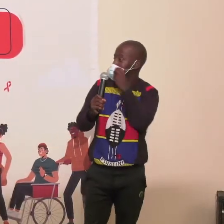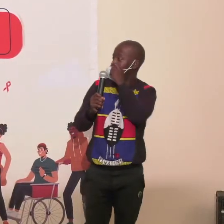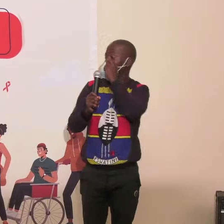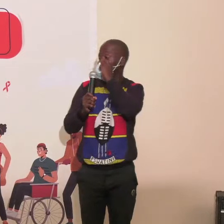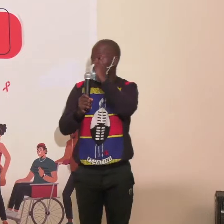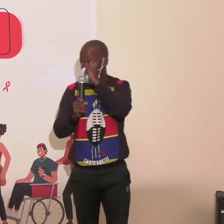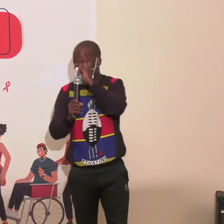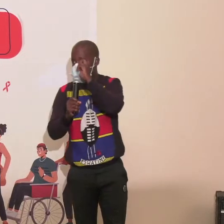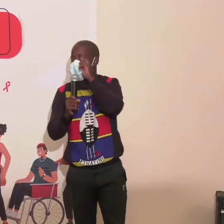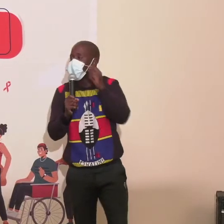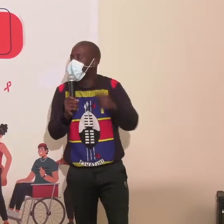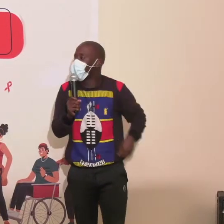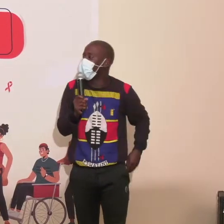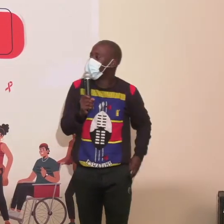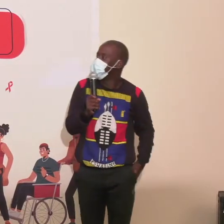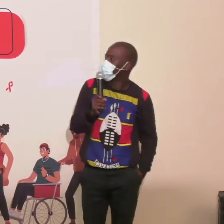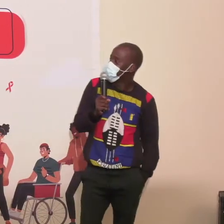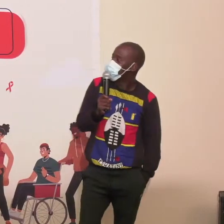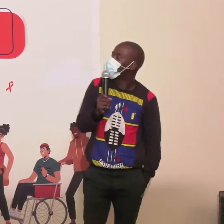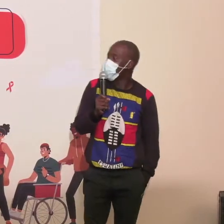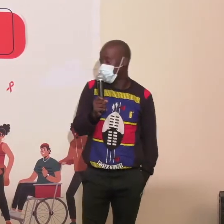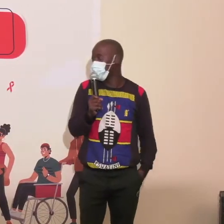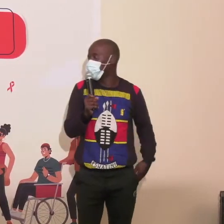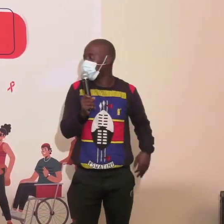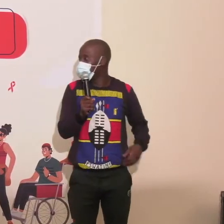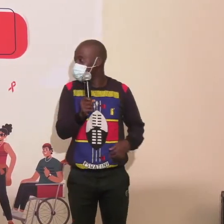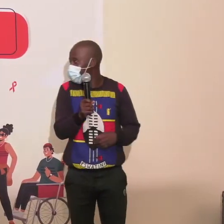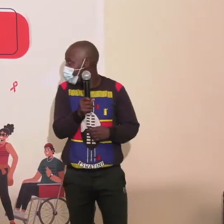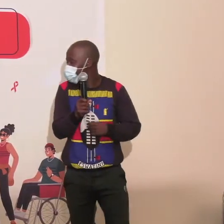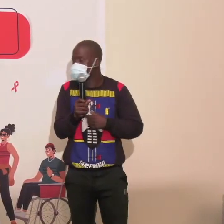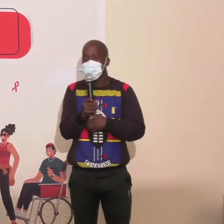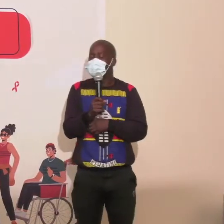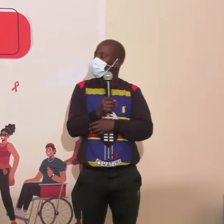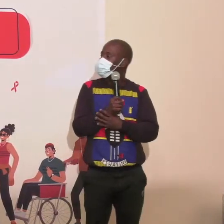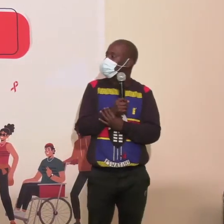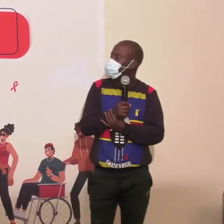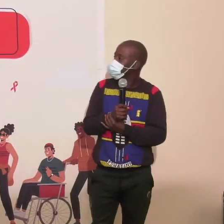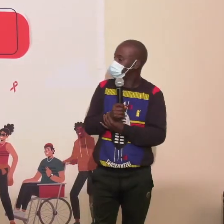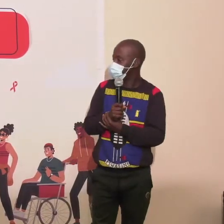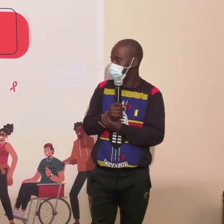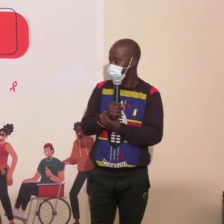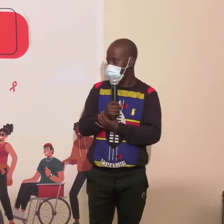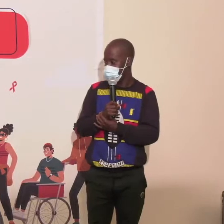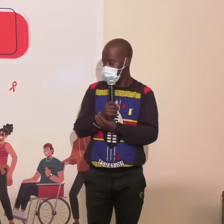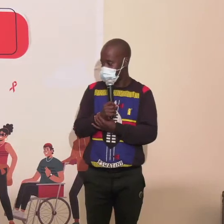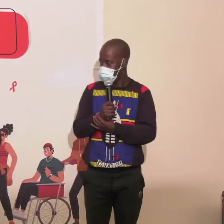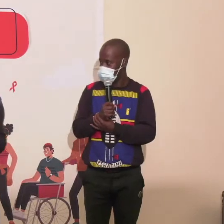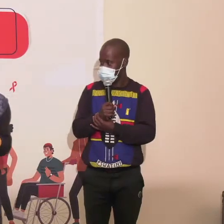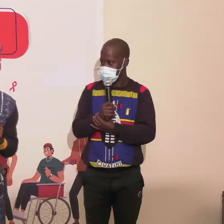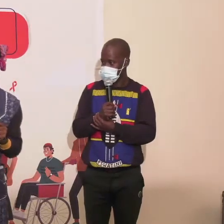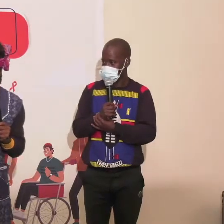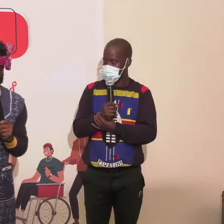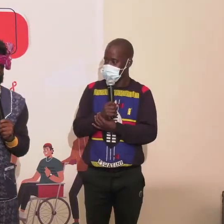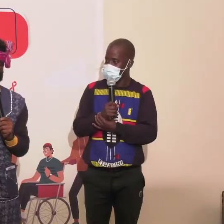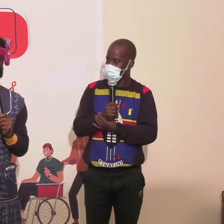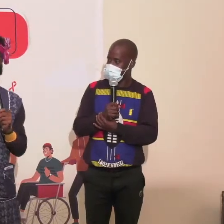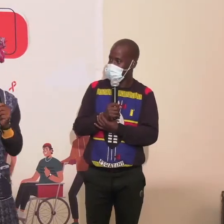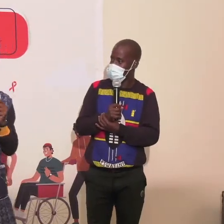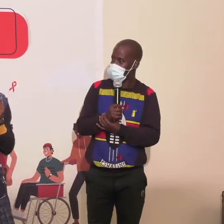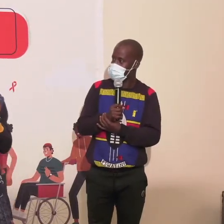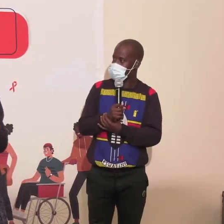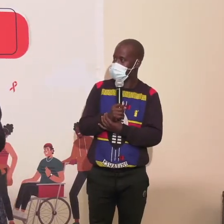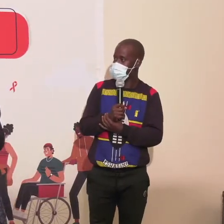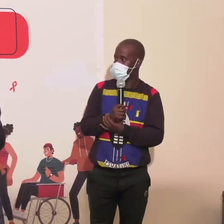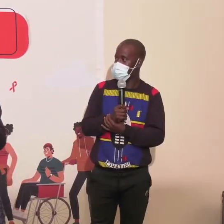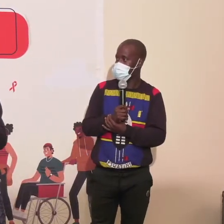Oh. Yes gogo. Cha akuhluphi ke silwane bengithi